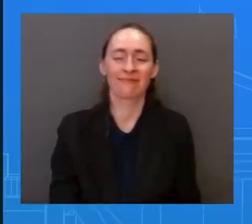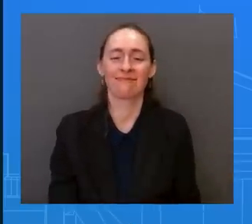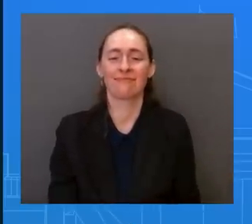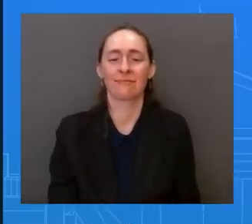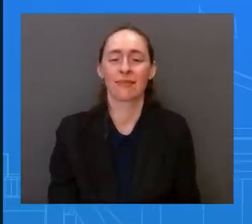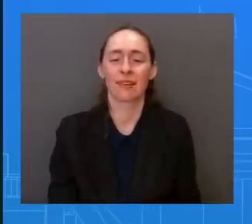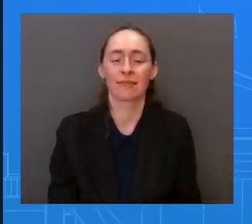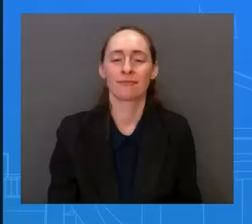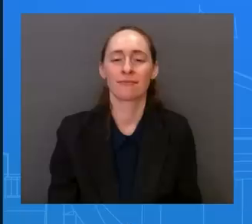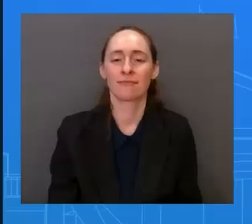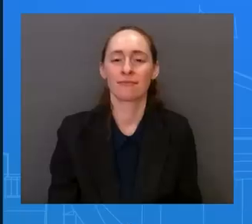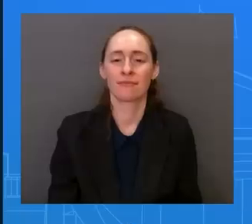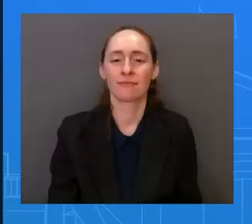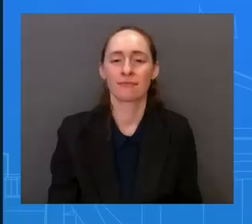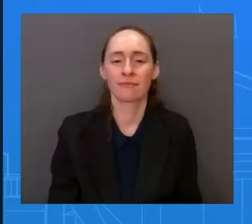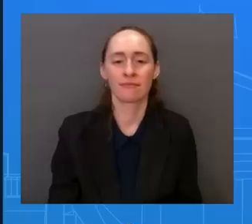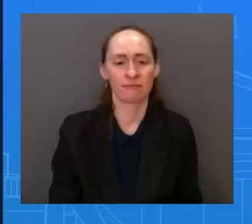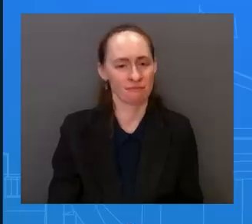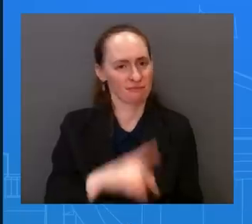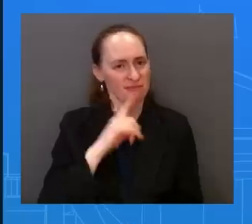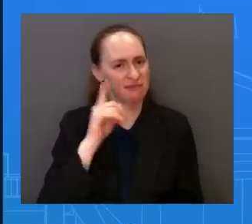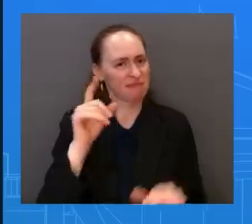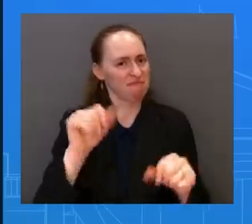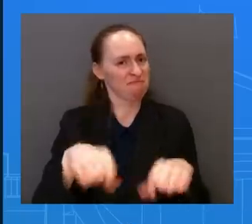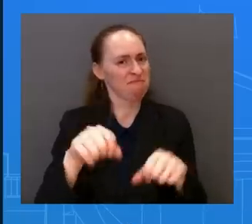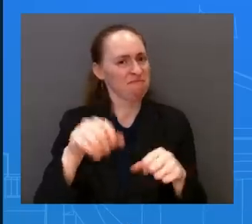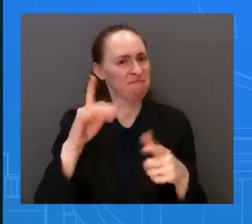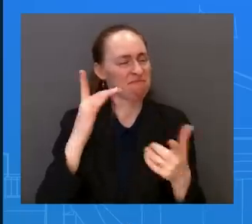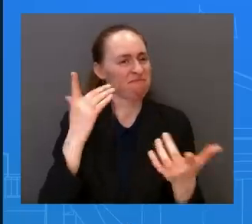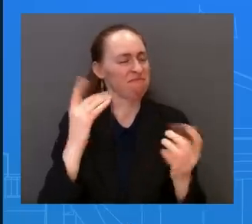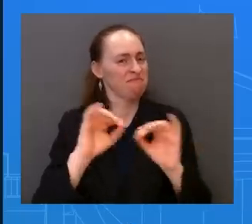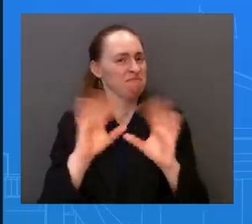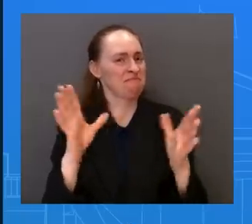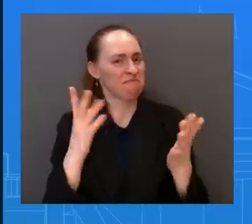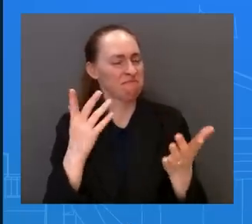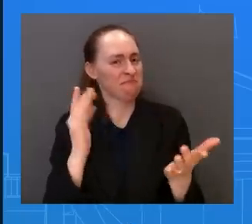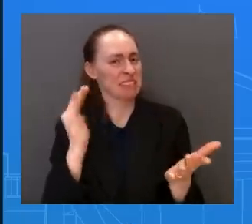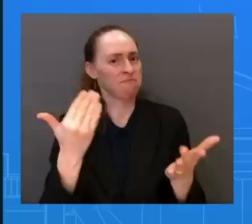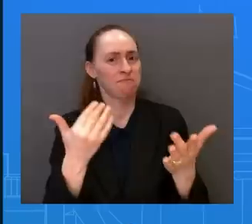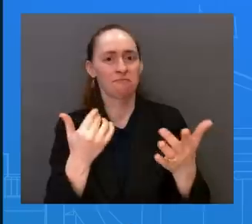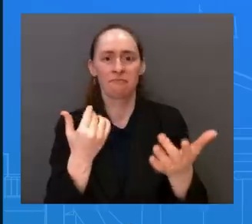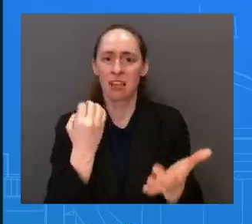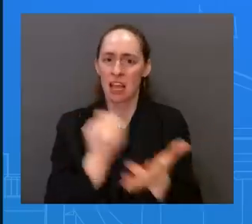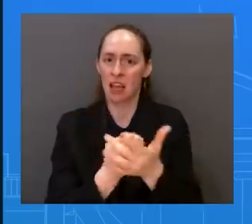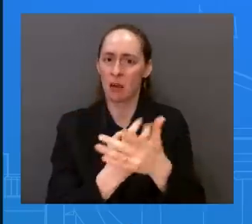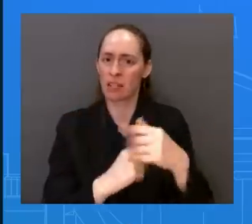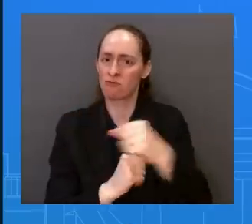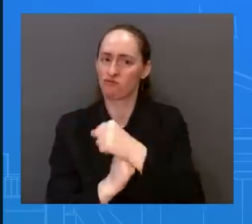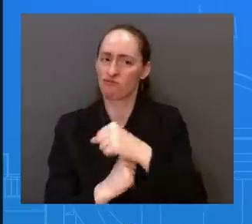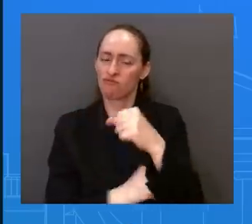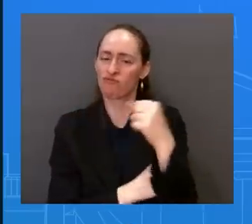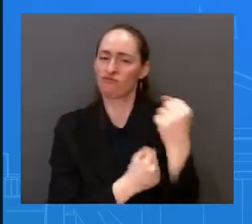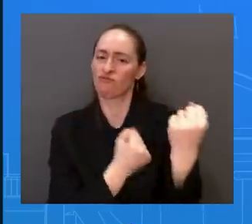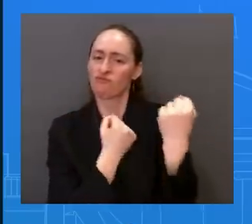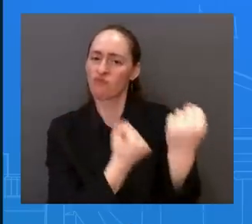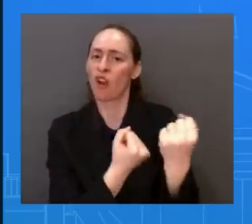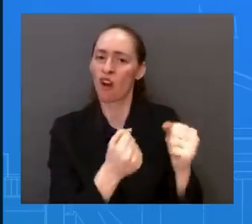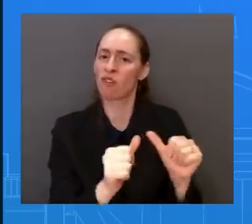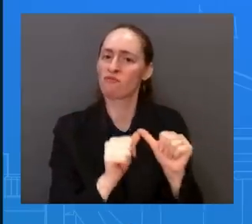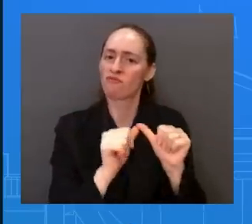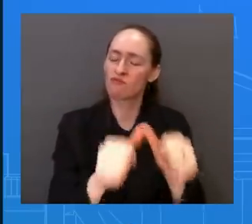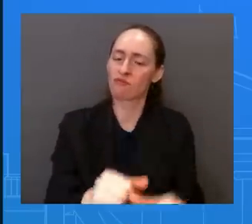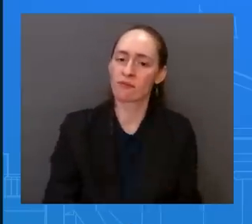real resilience here. And so as we look forward, the takeaway that we take is less